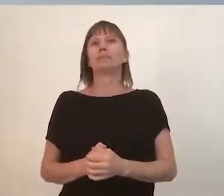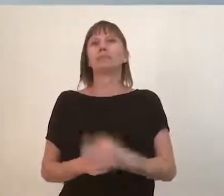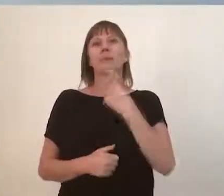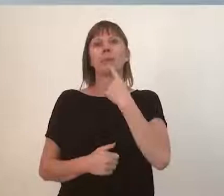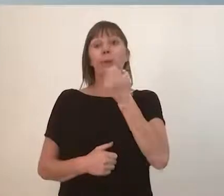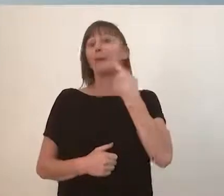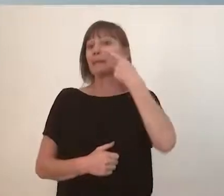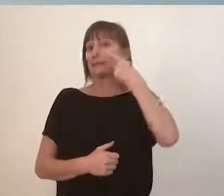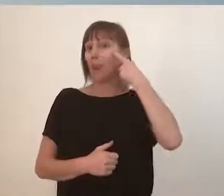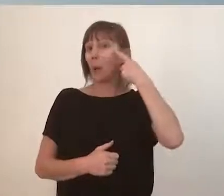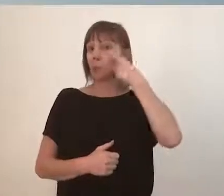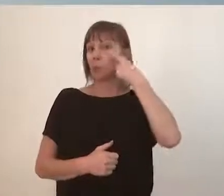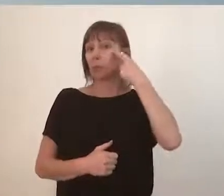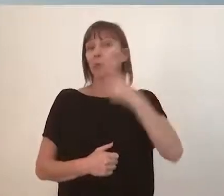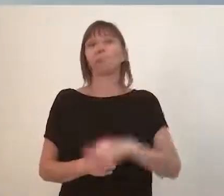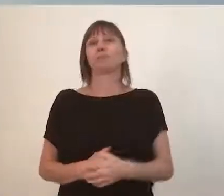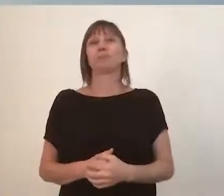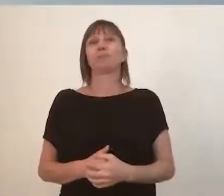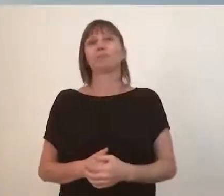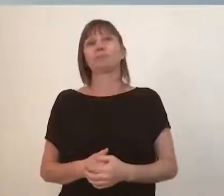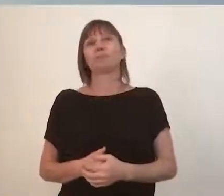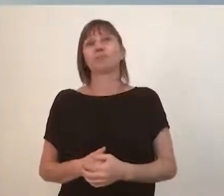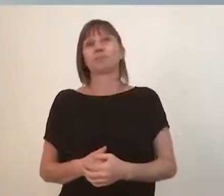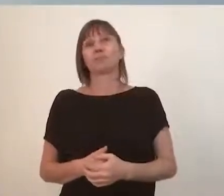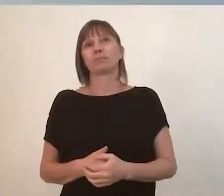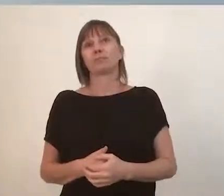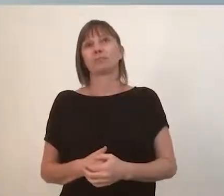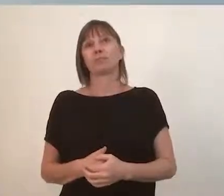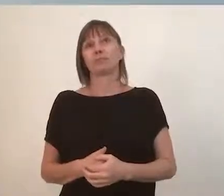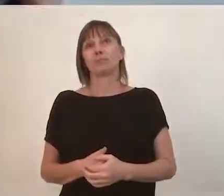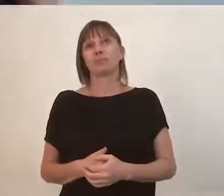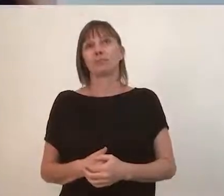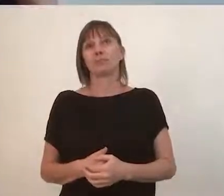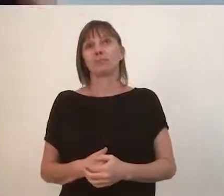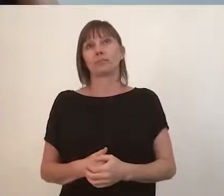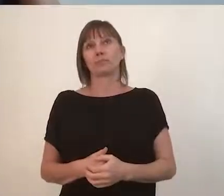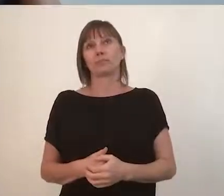And I'm just gonna bring this pink down here as well for the bottom wing.